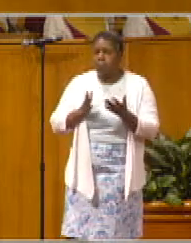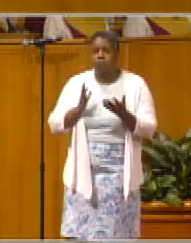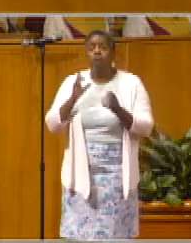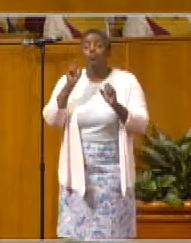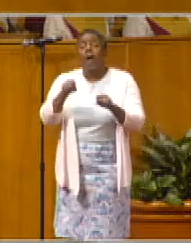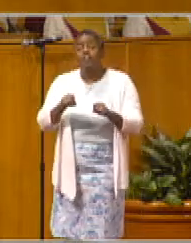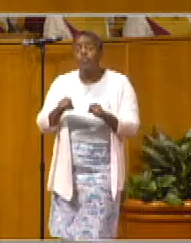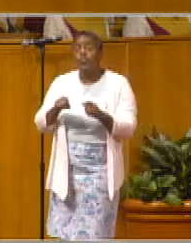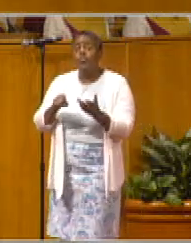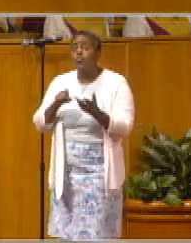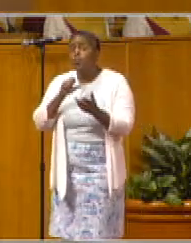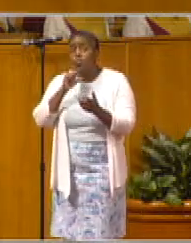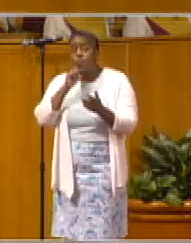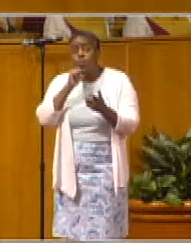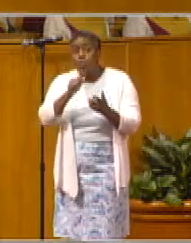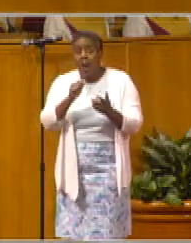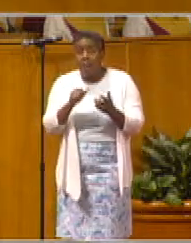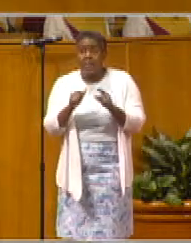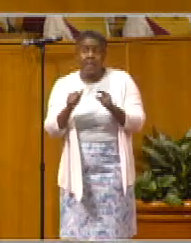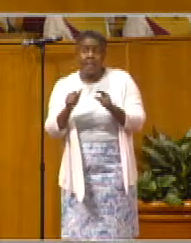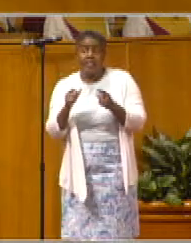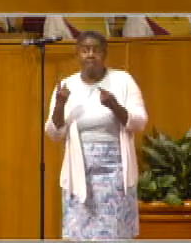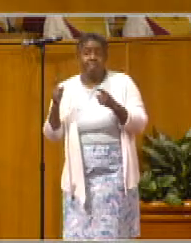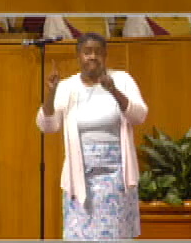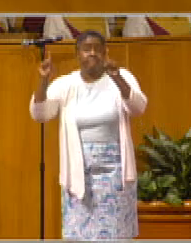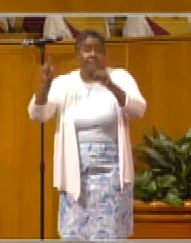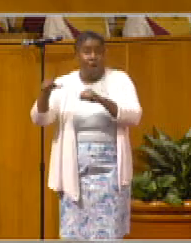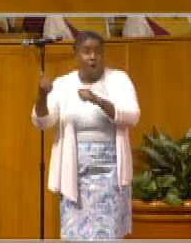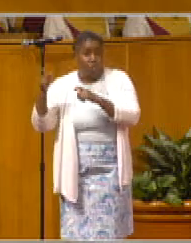You won't be balling on the other side.